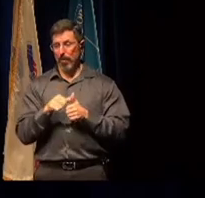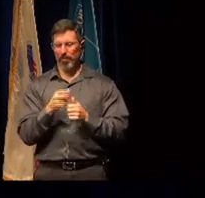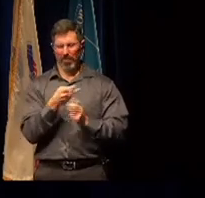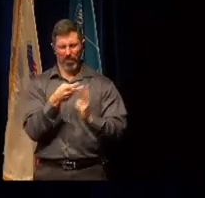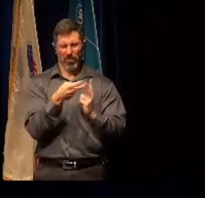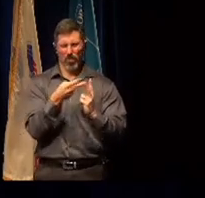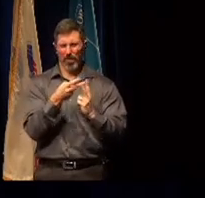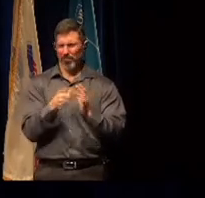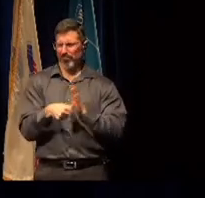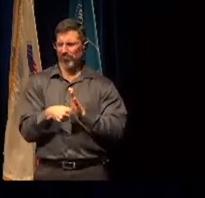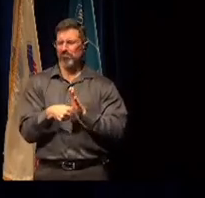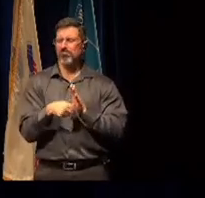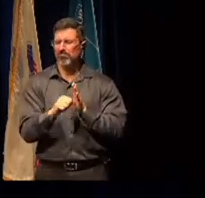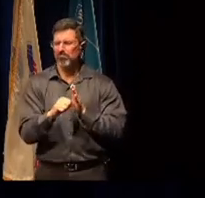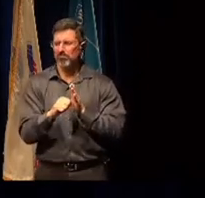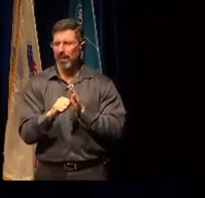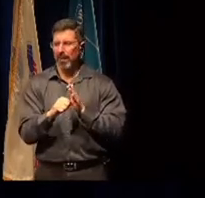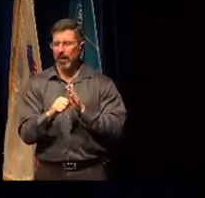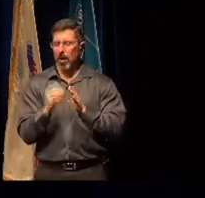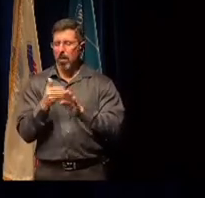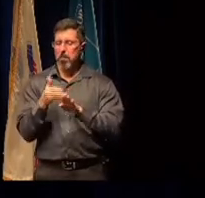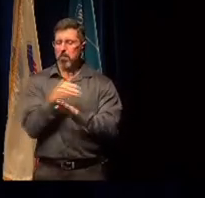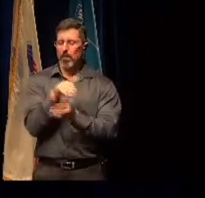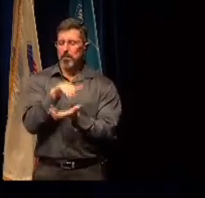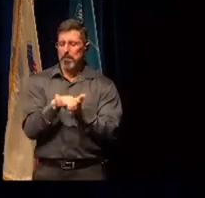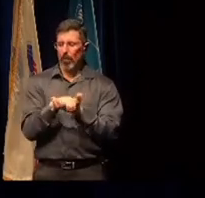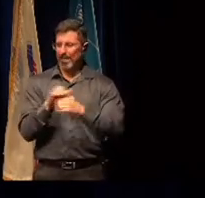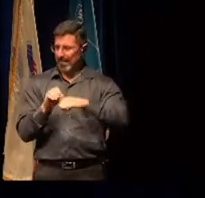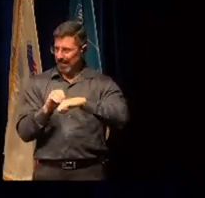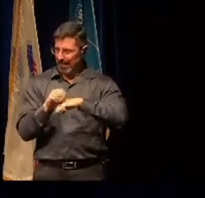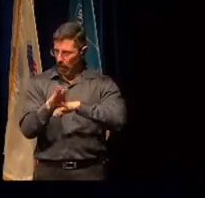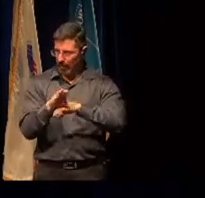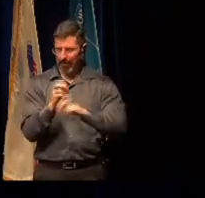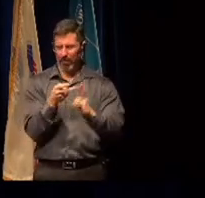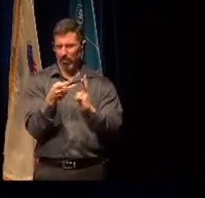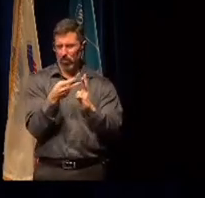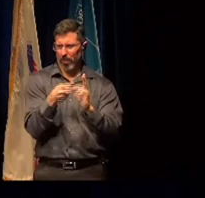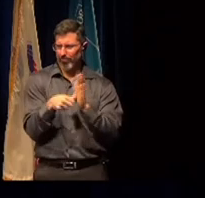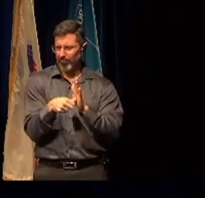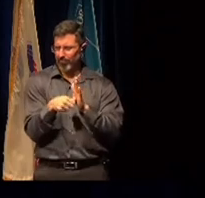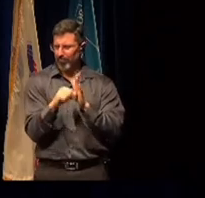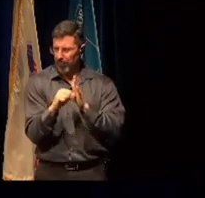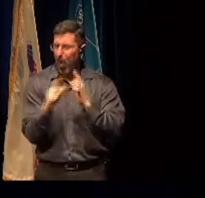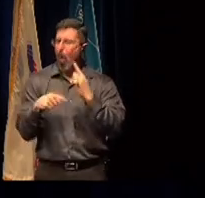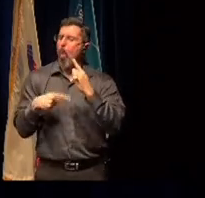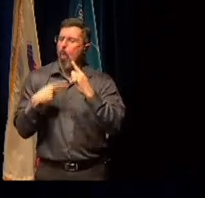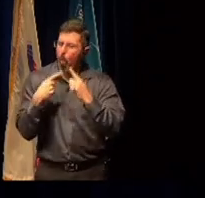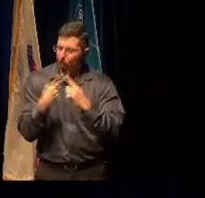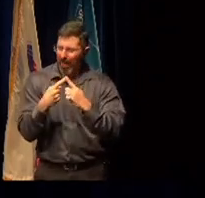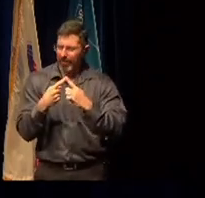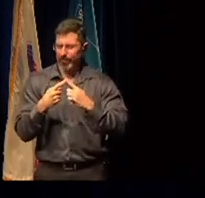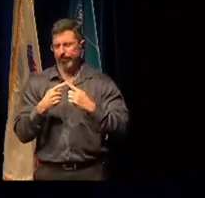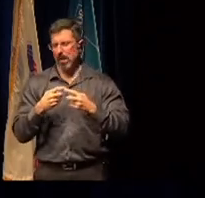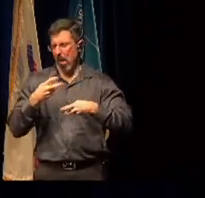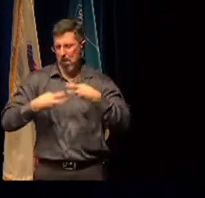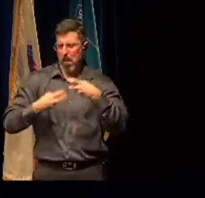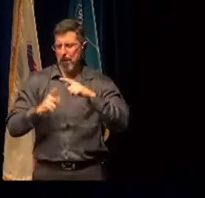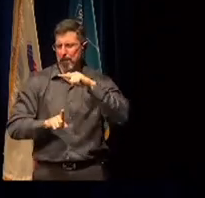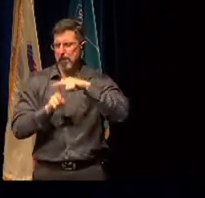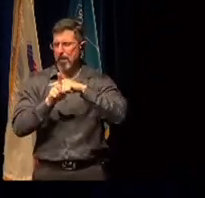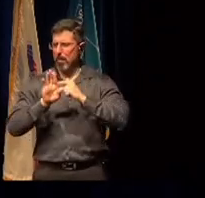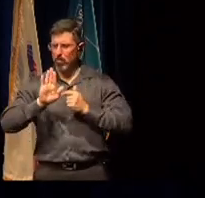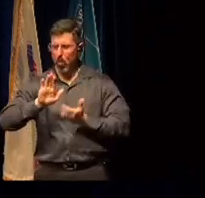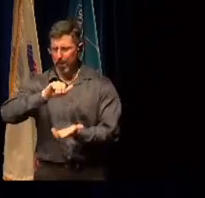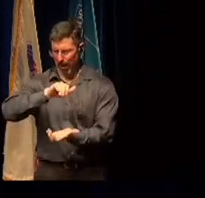counseling. In a nutshell, they emphasized that when the conflicts in marriage come, and they most certainly